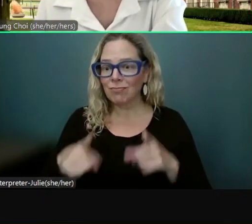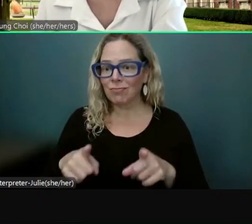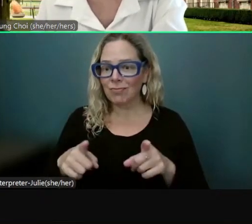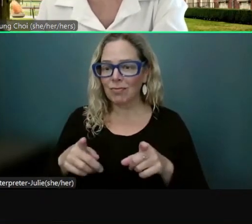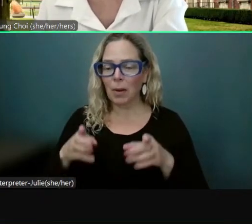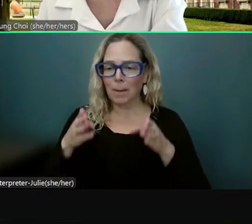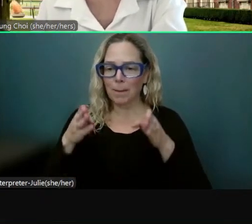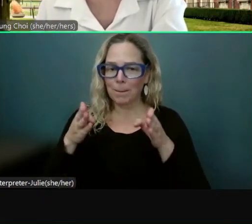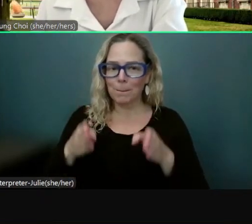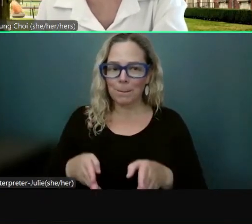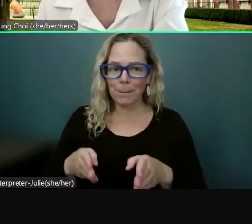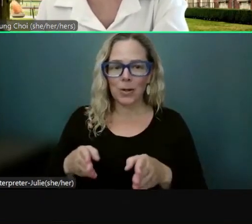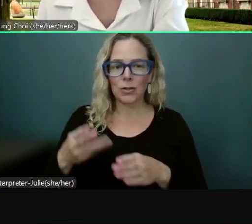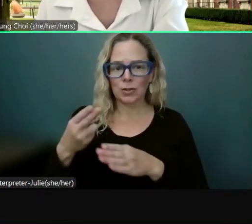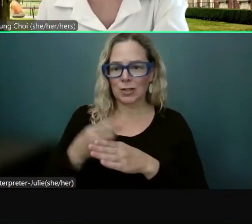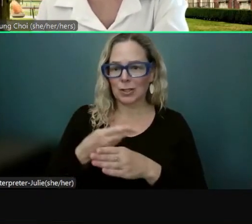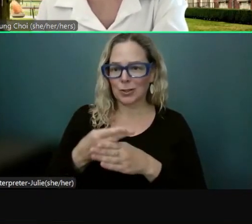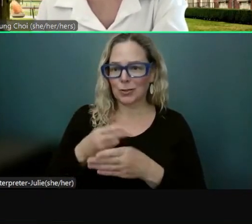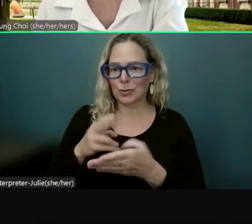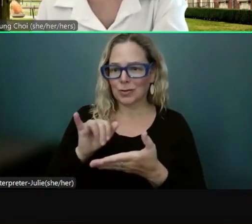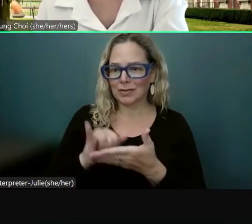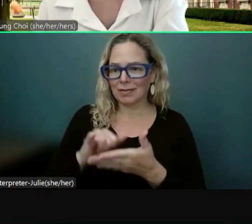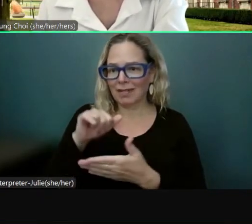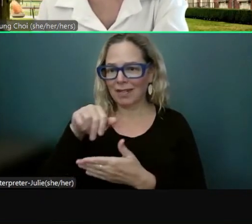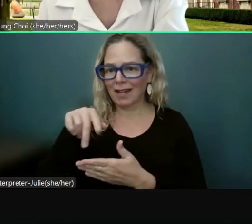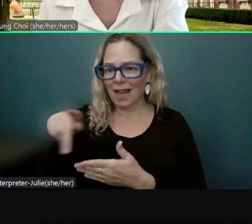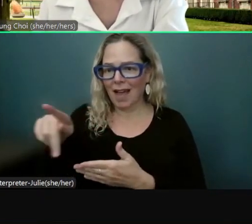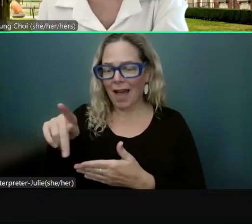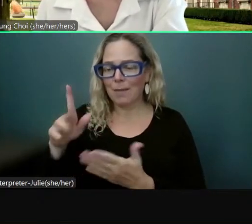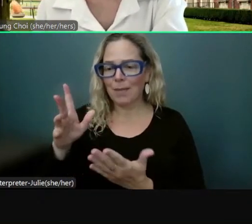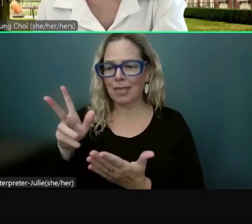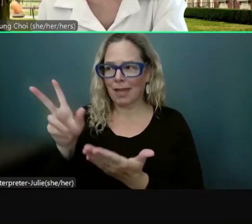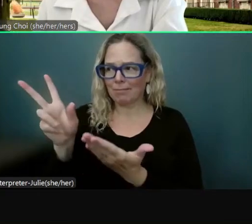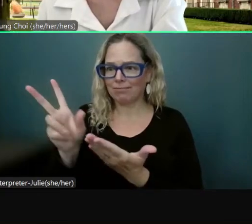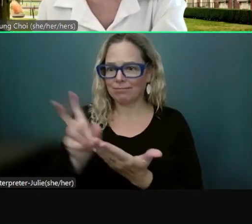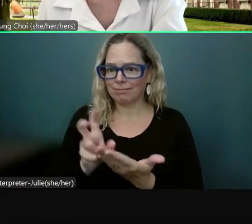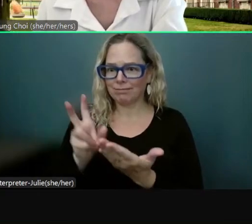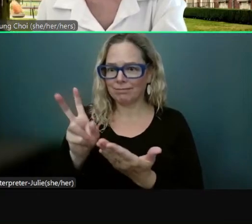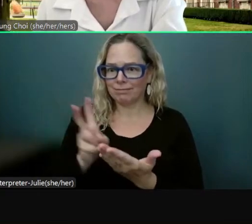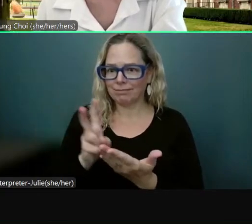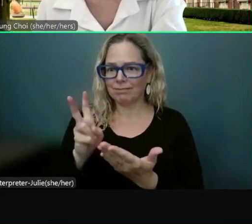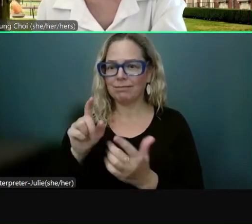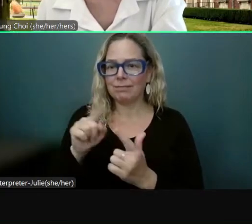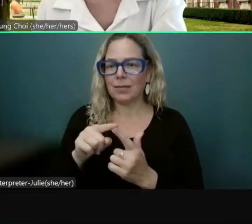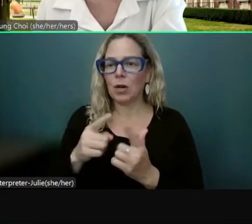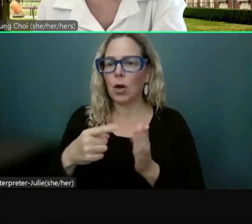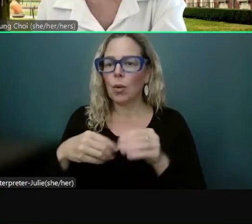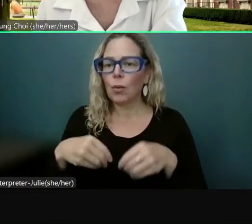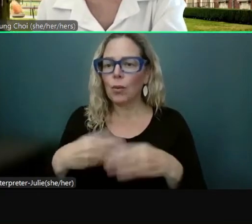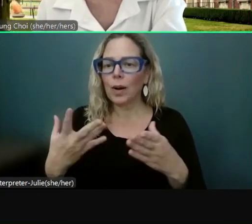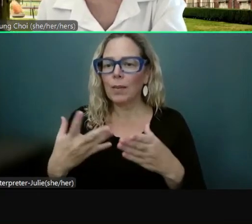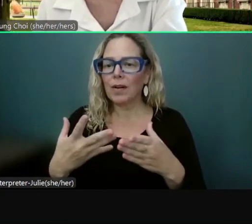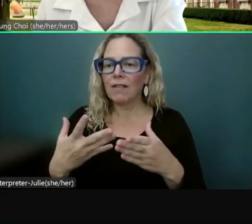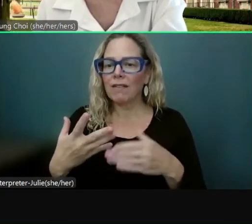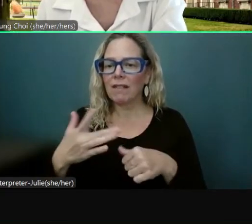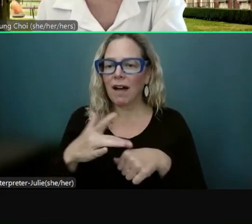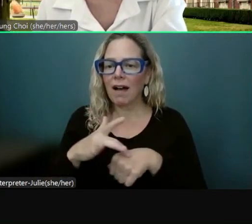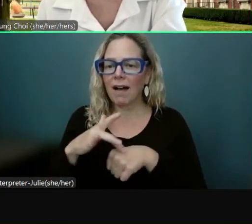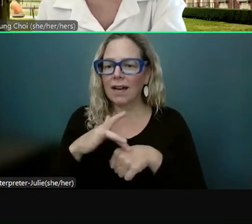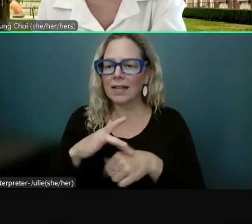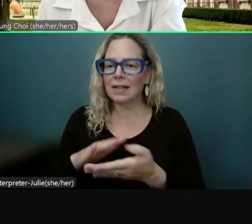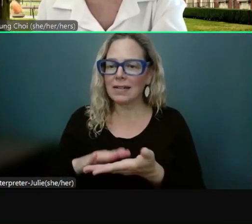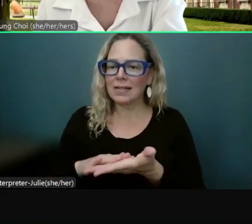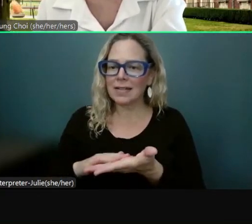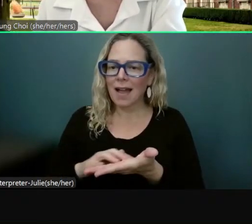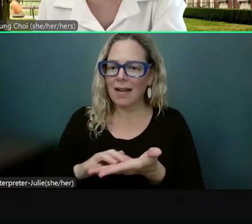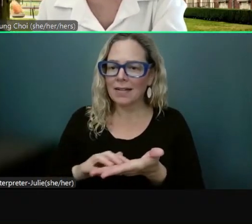mobile health application, we provided them with tactile representations of the application's